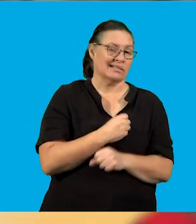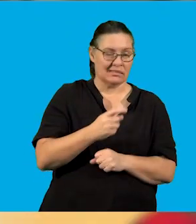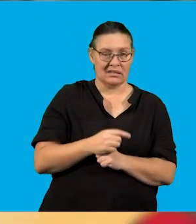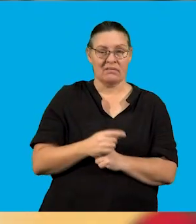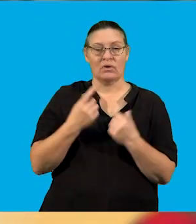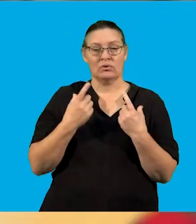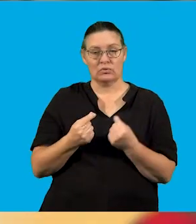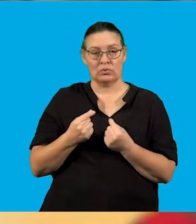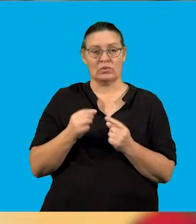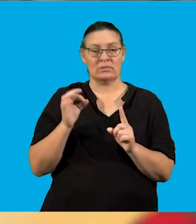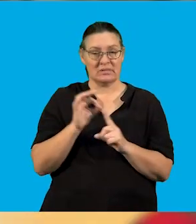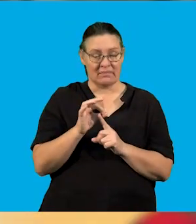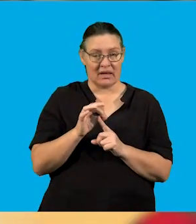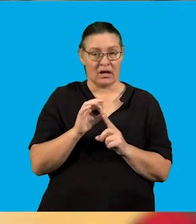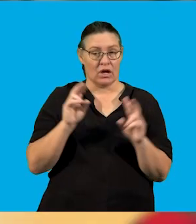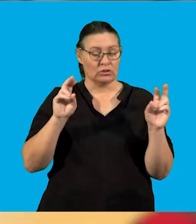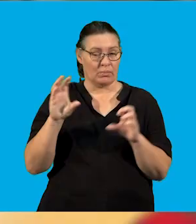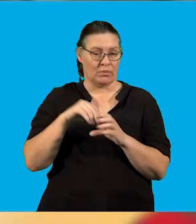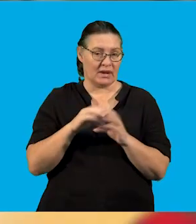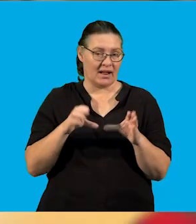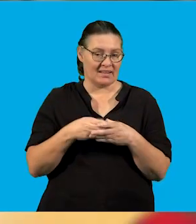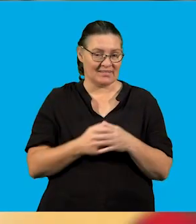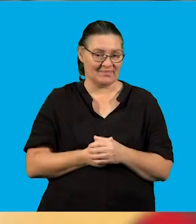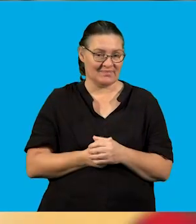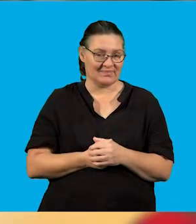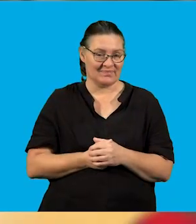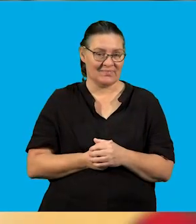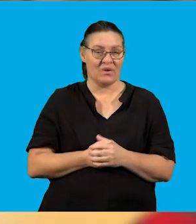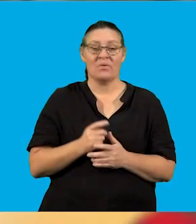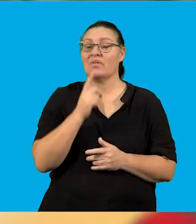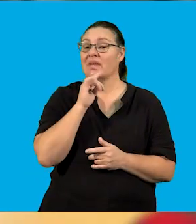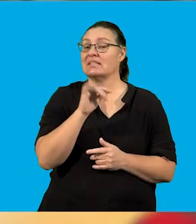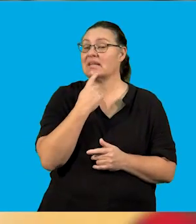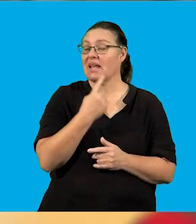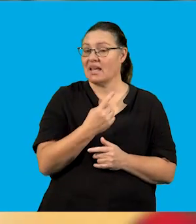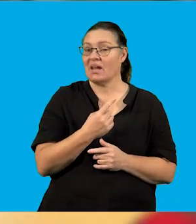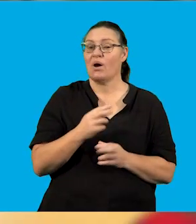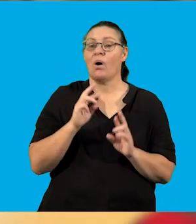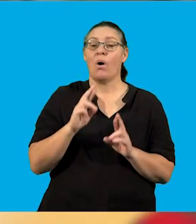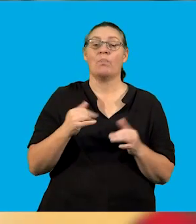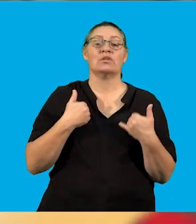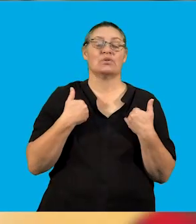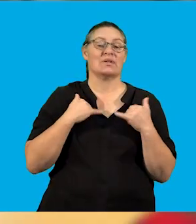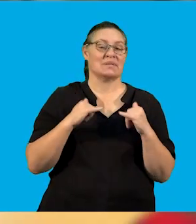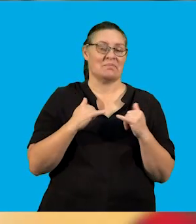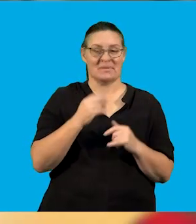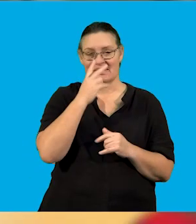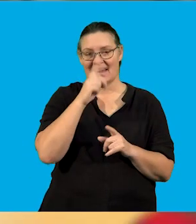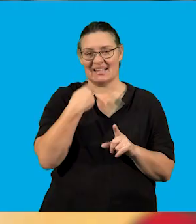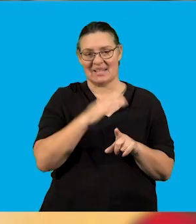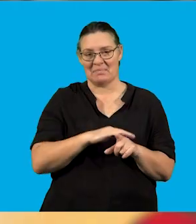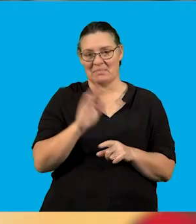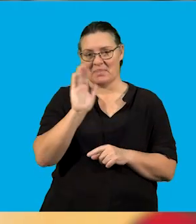and whenever you're doing this particular topic in class. So with that said, I hope you had as much fun as I did. I'll